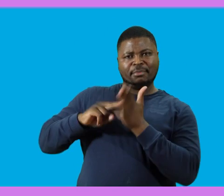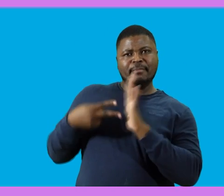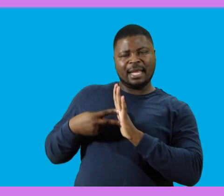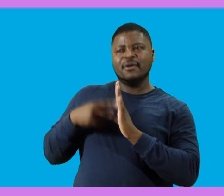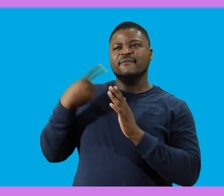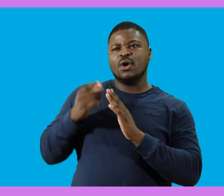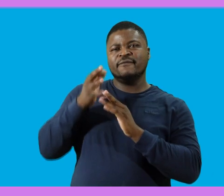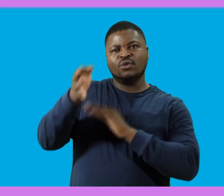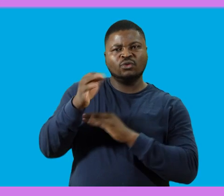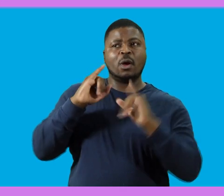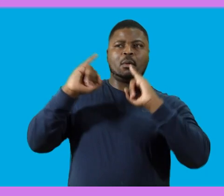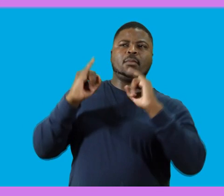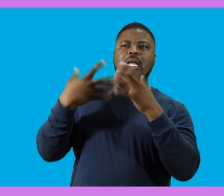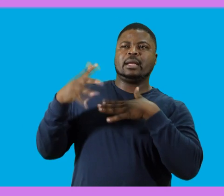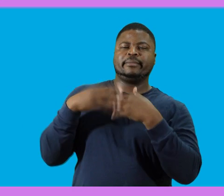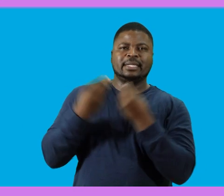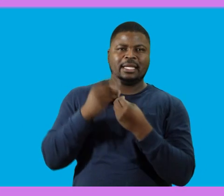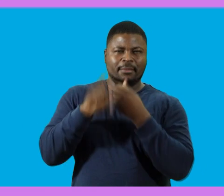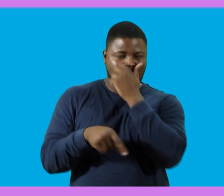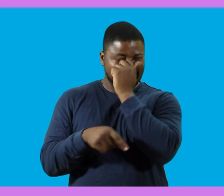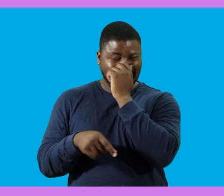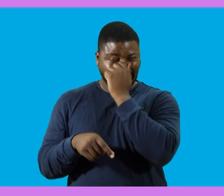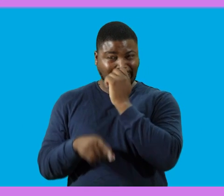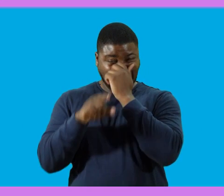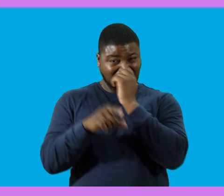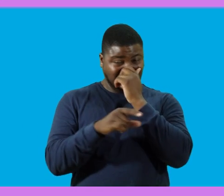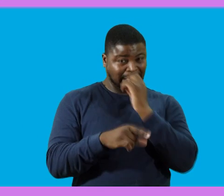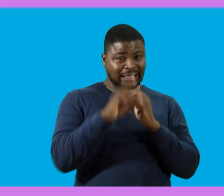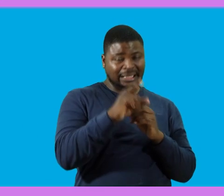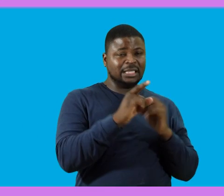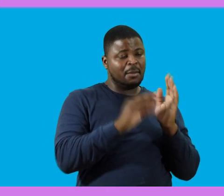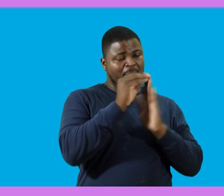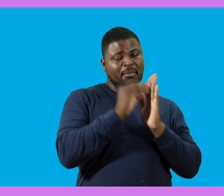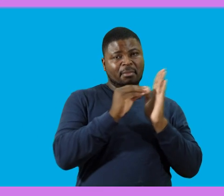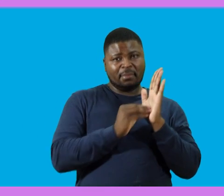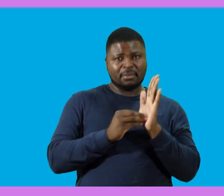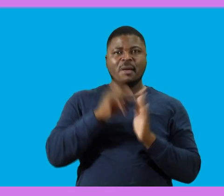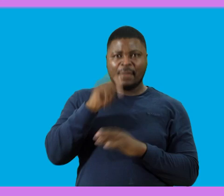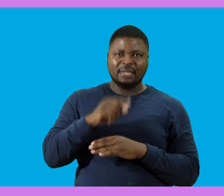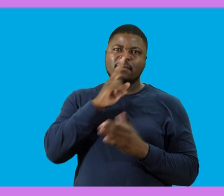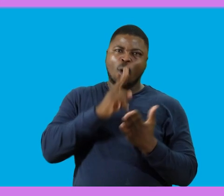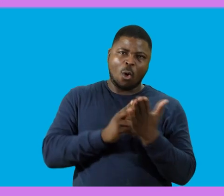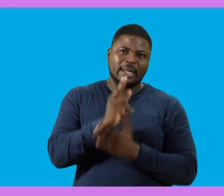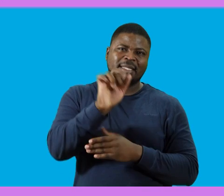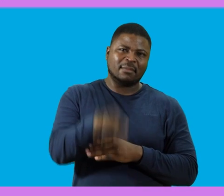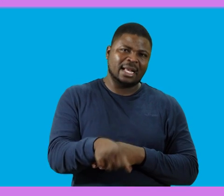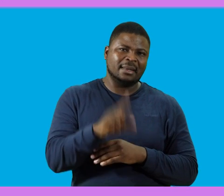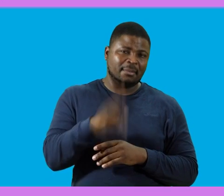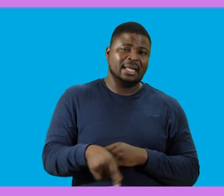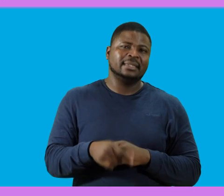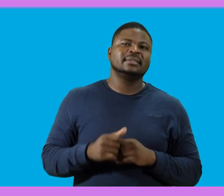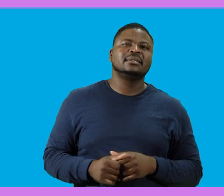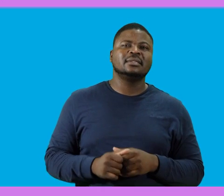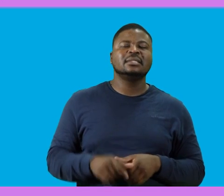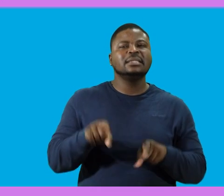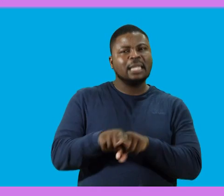expenses. And then it should be realistic so that you can stick to it. Make sure all